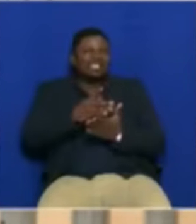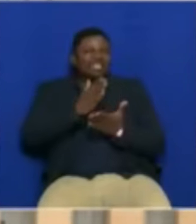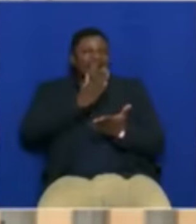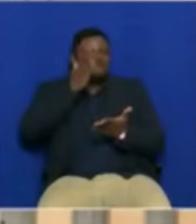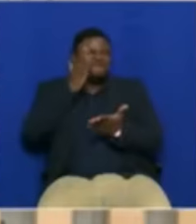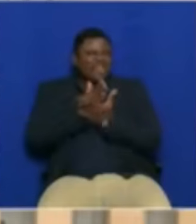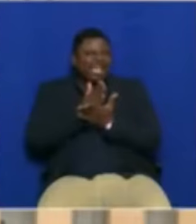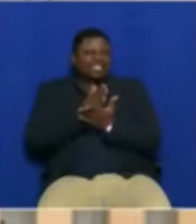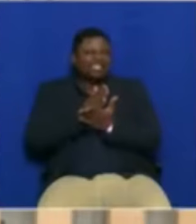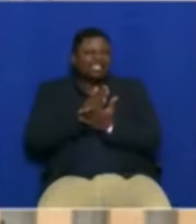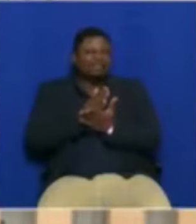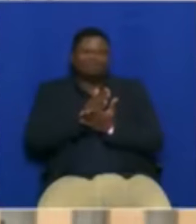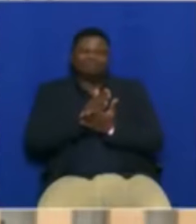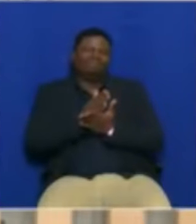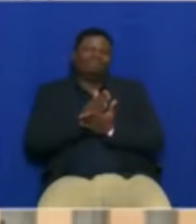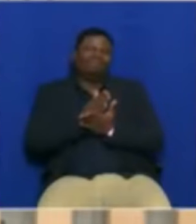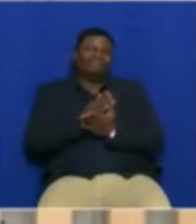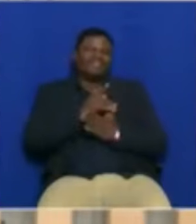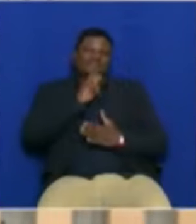expressed here.